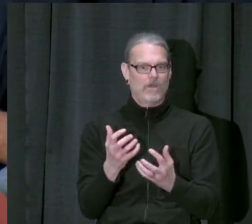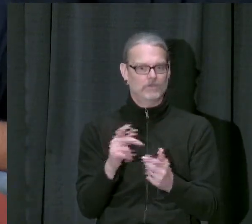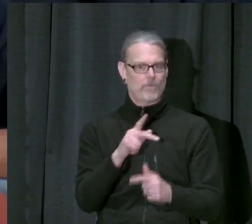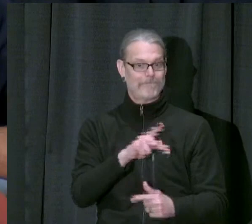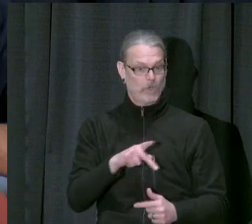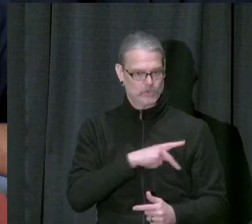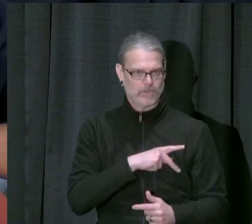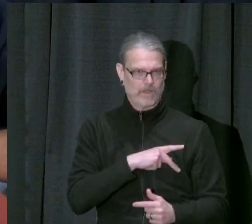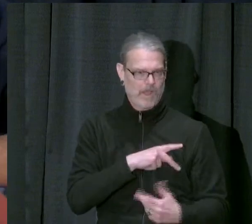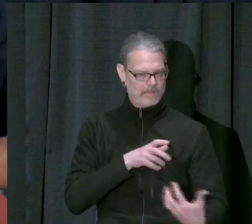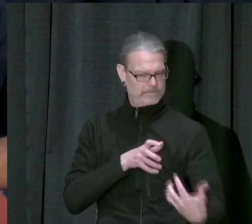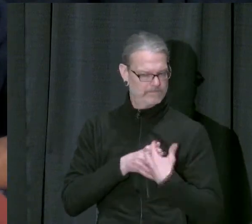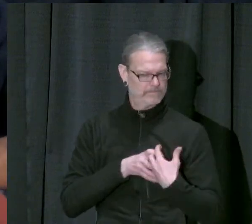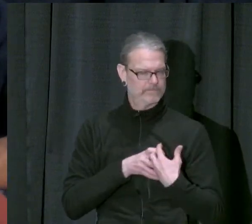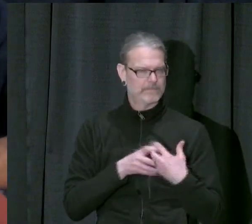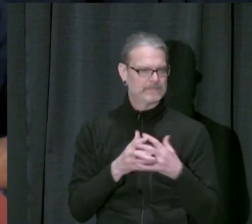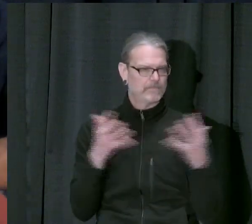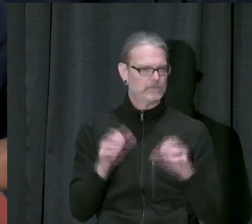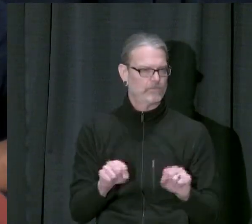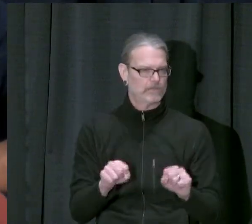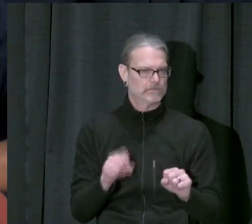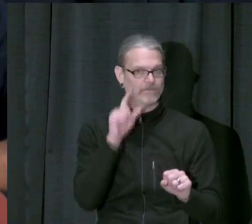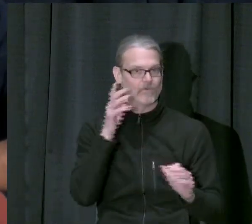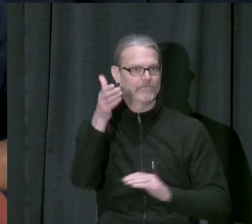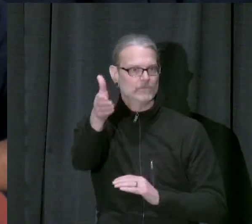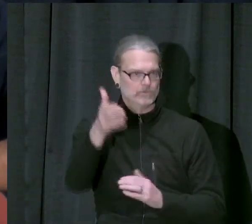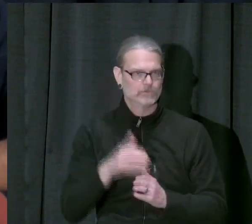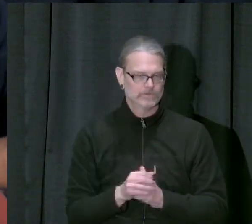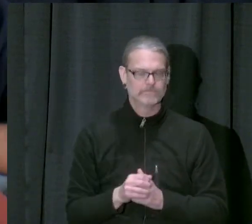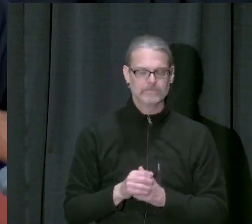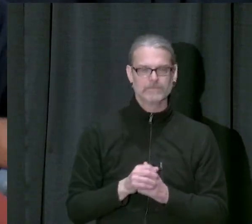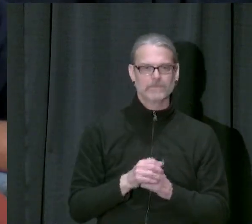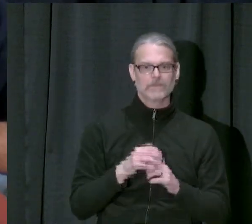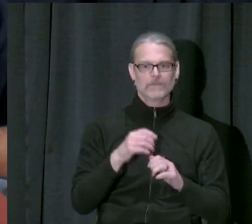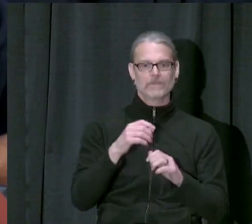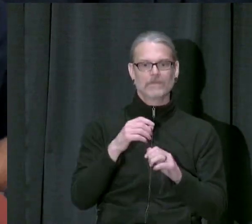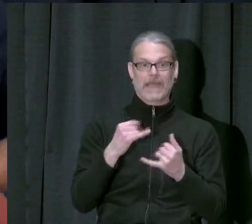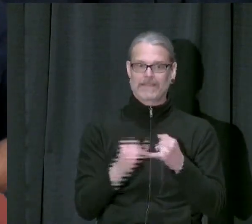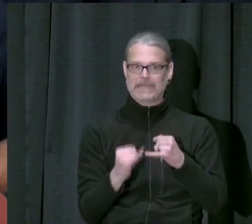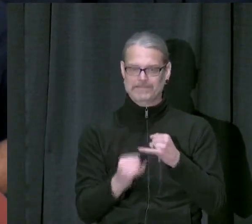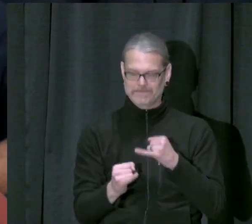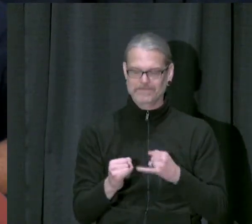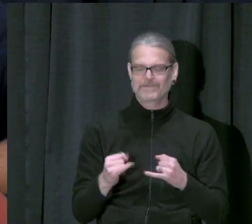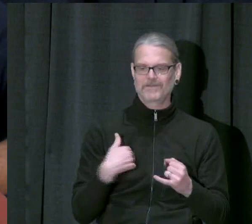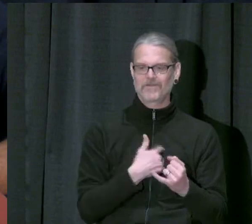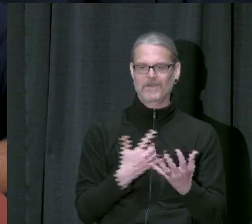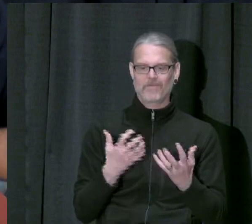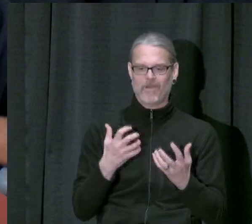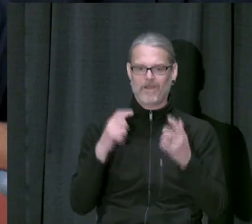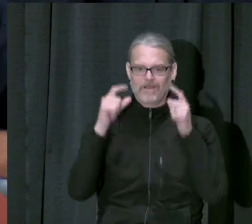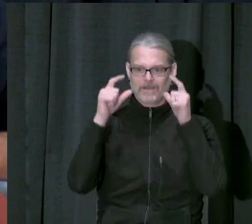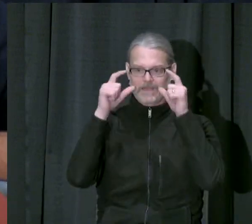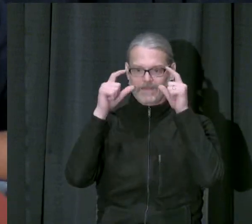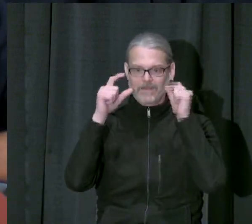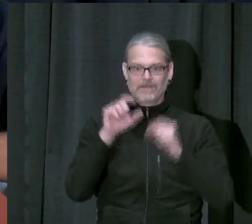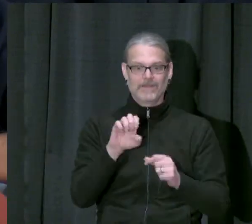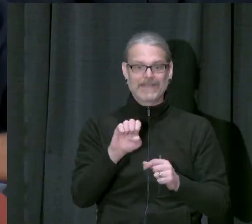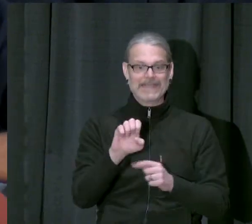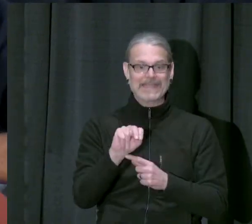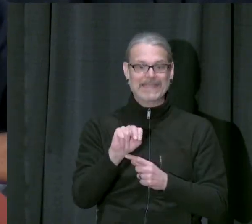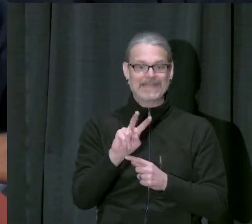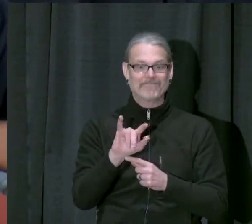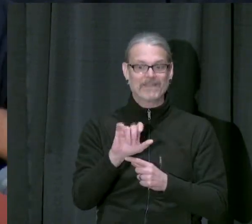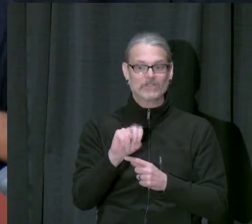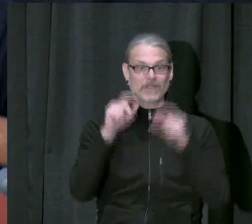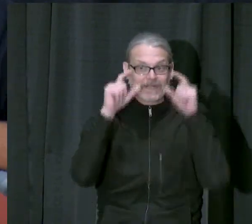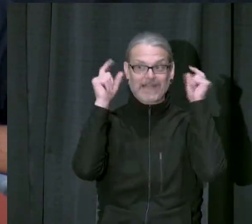AI as much as possible going into the future. And lastly, we'd like to have Envision everywhere. That's one of the things